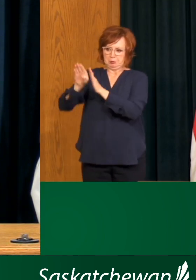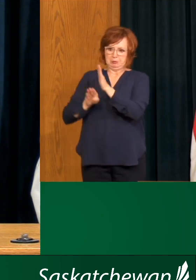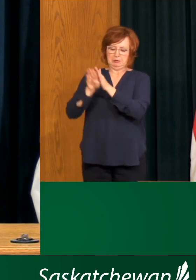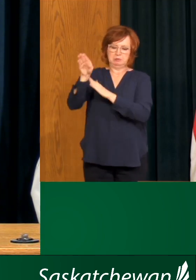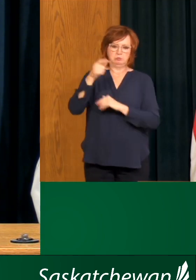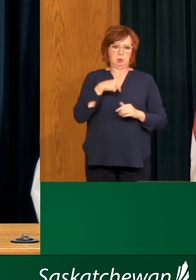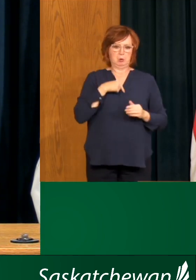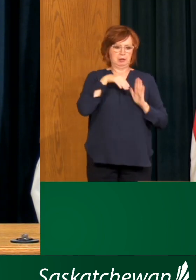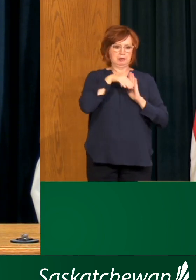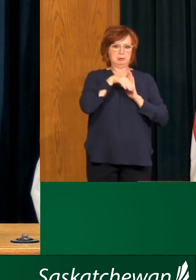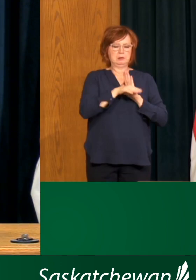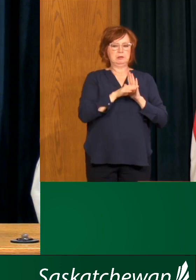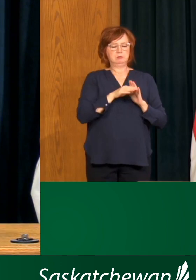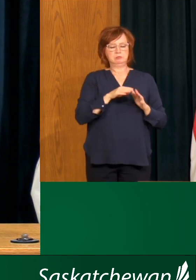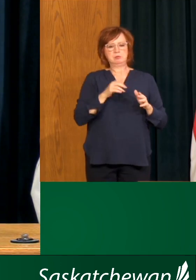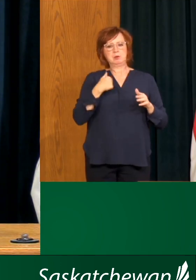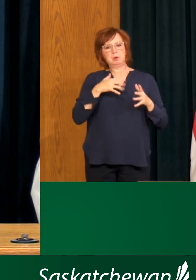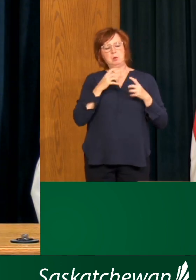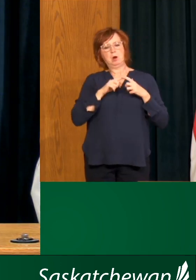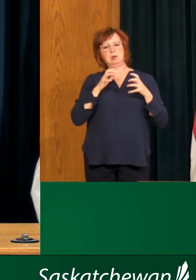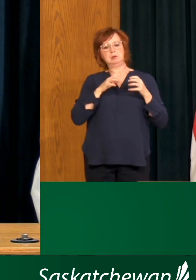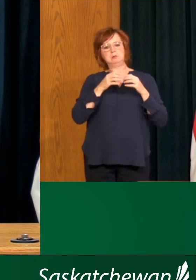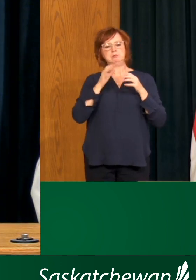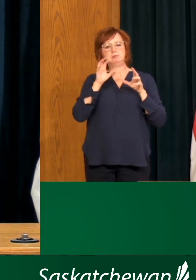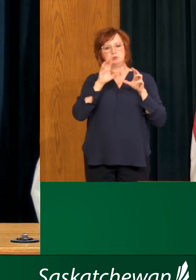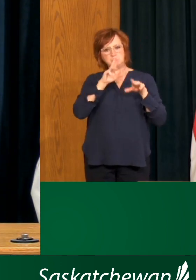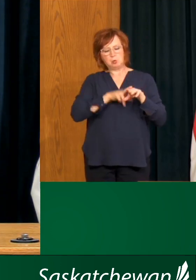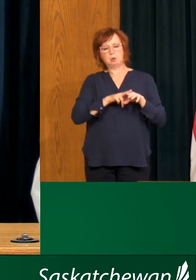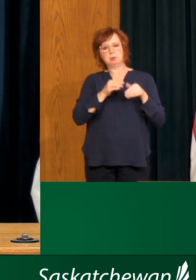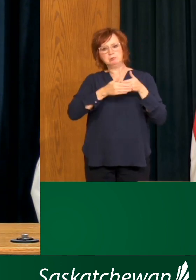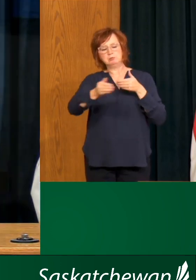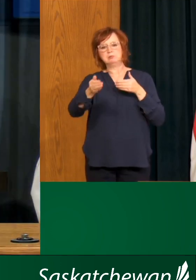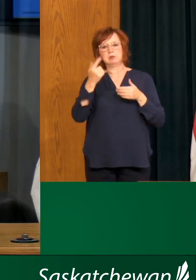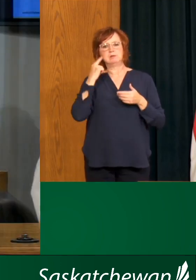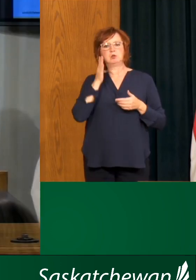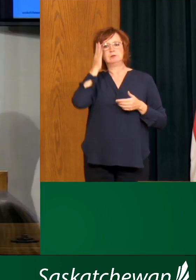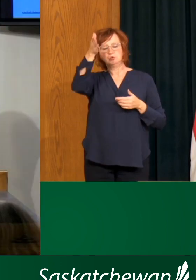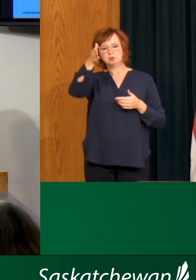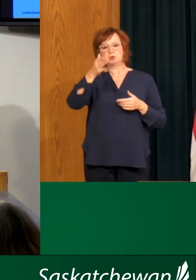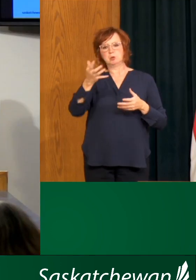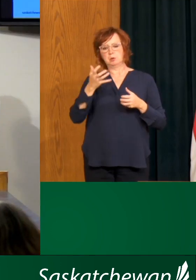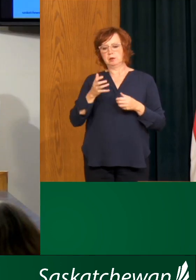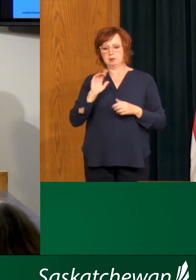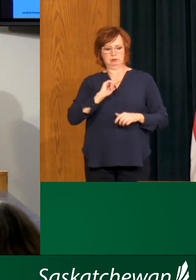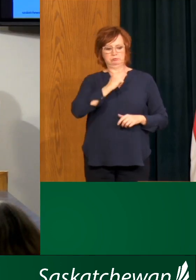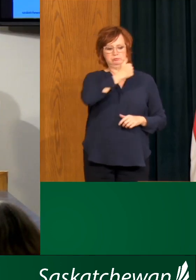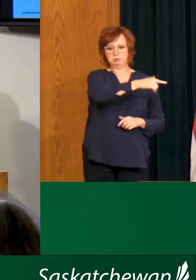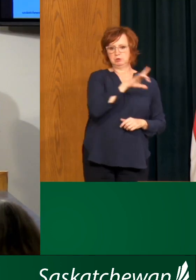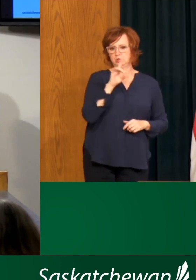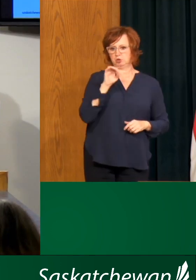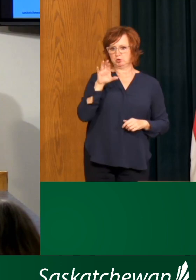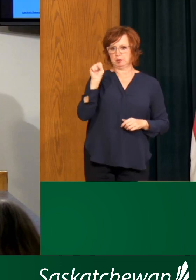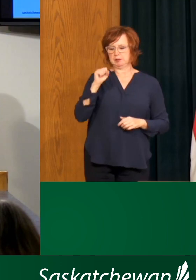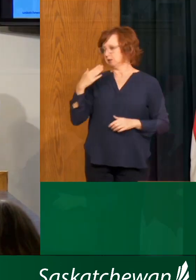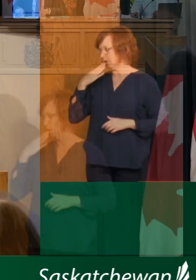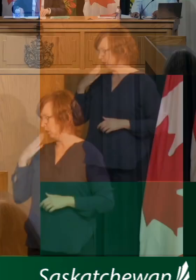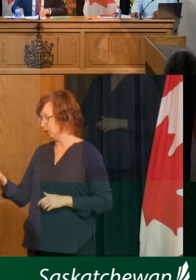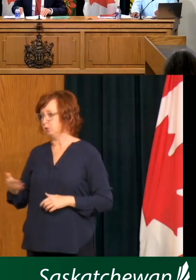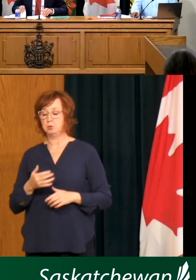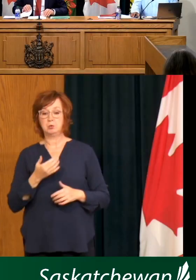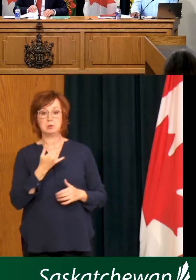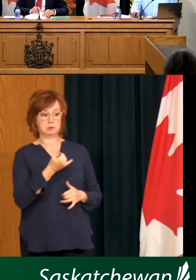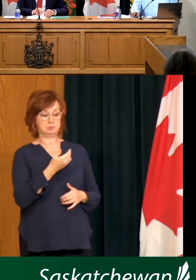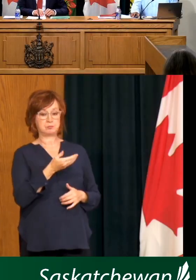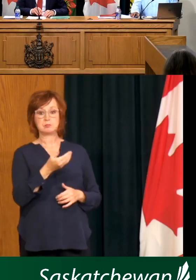ahead. So now I turn it to Dr. Shahab for a few comments. Thank you, Premier. So we had some